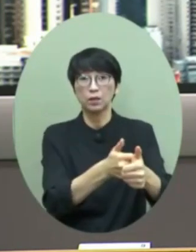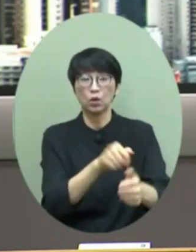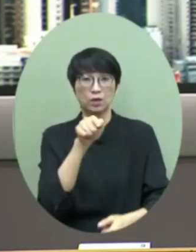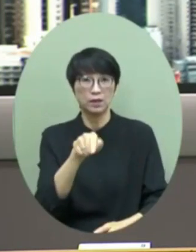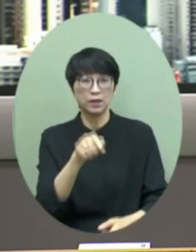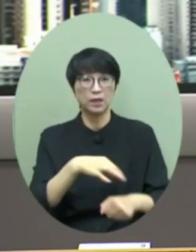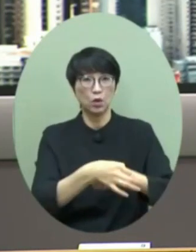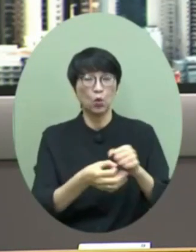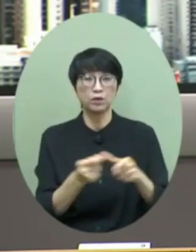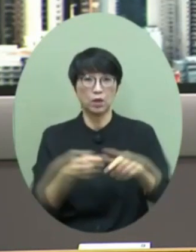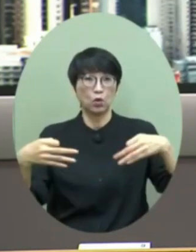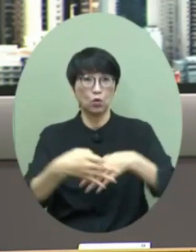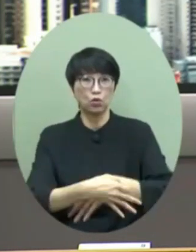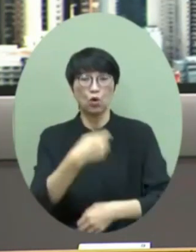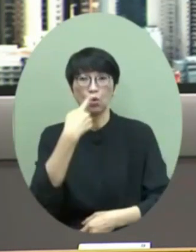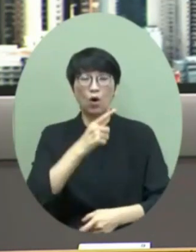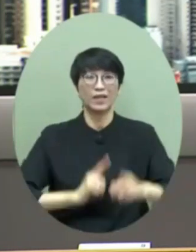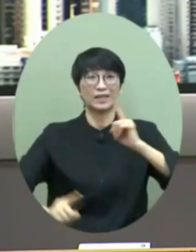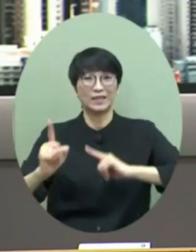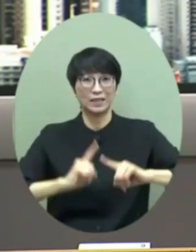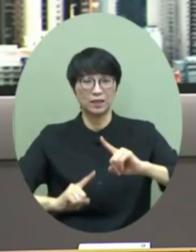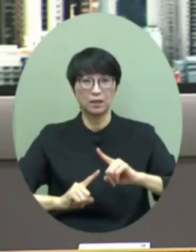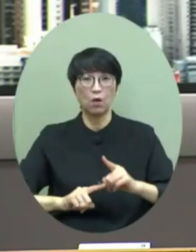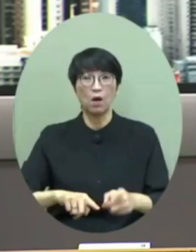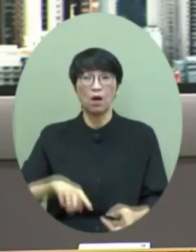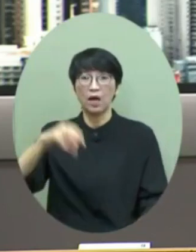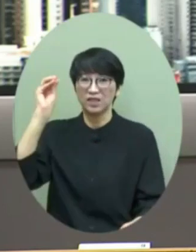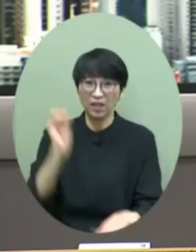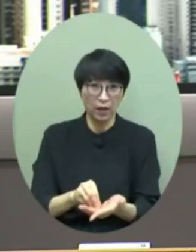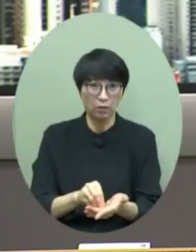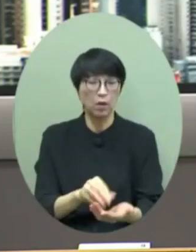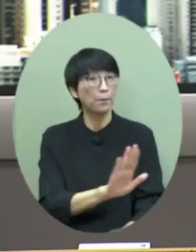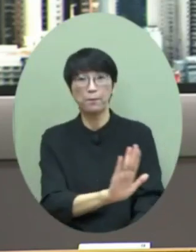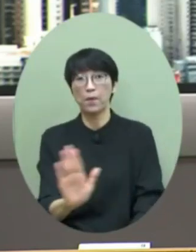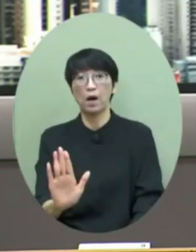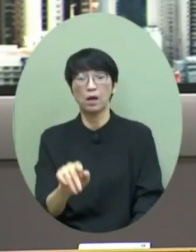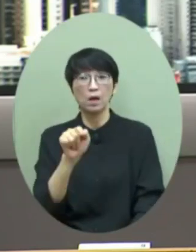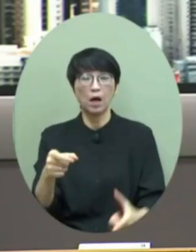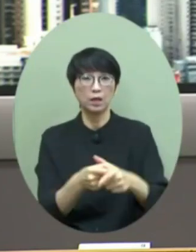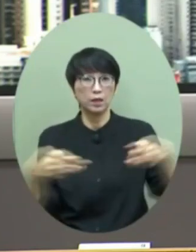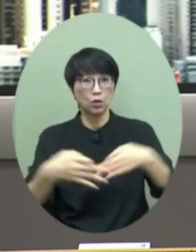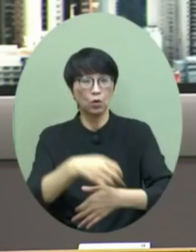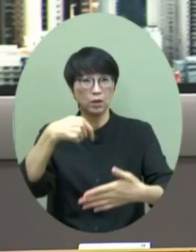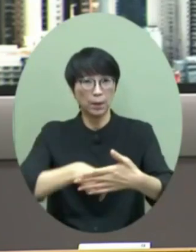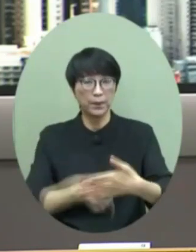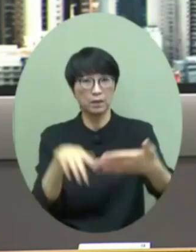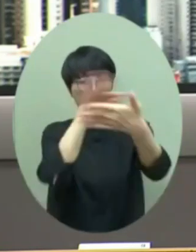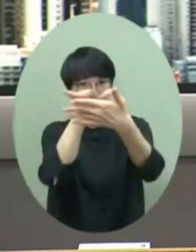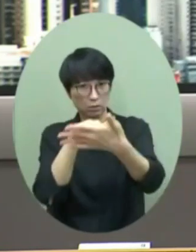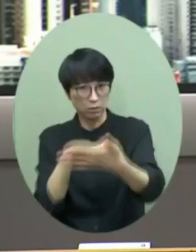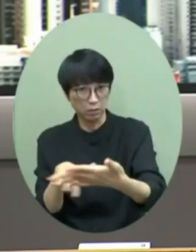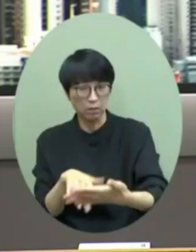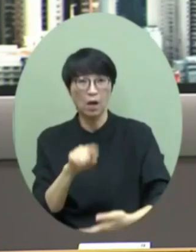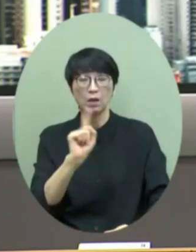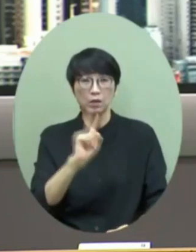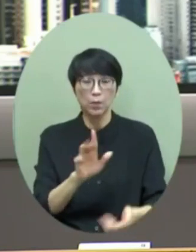not absolute, as the covenant provisions specify. Where it is for the protection of national security, then